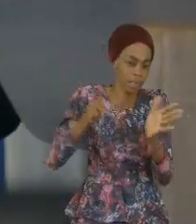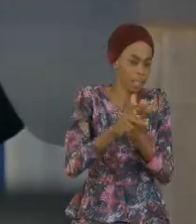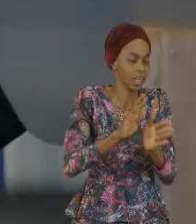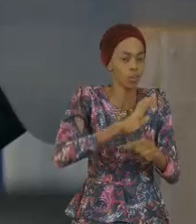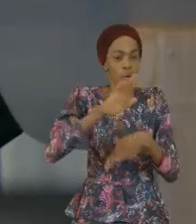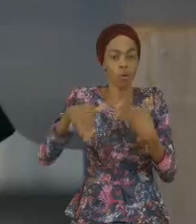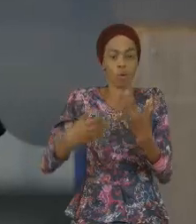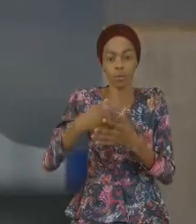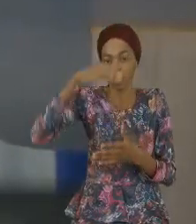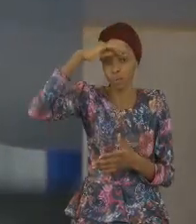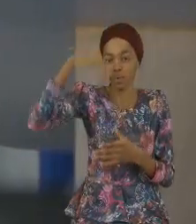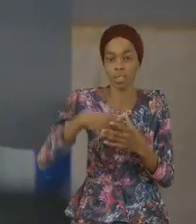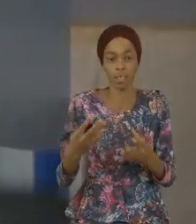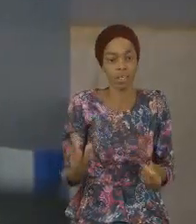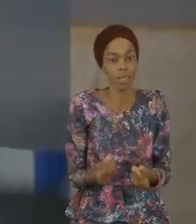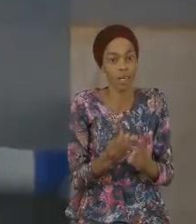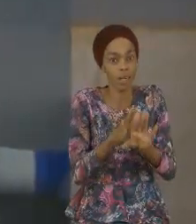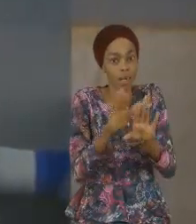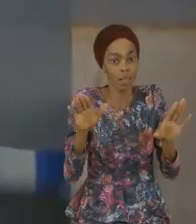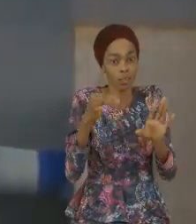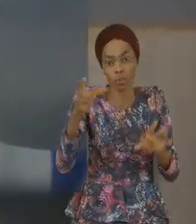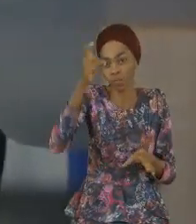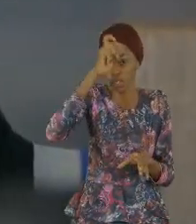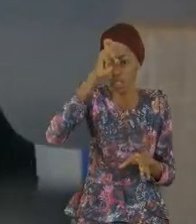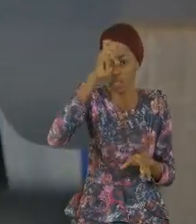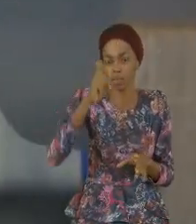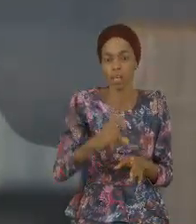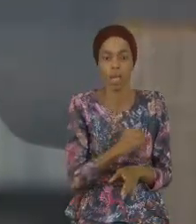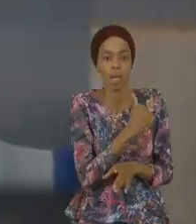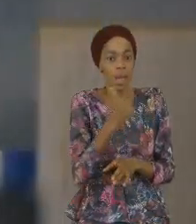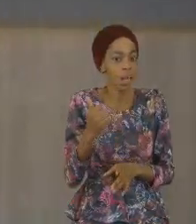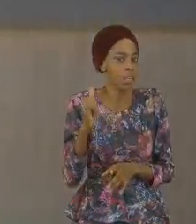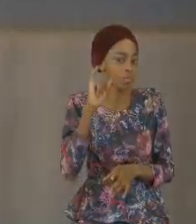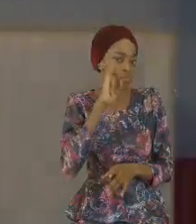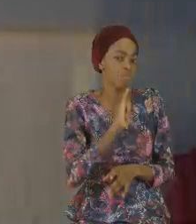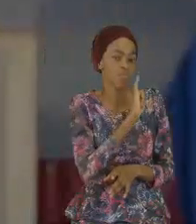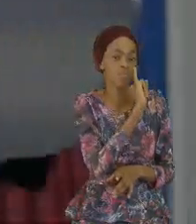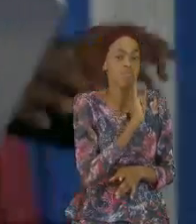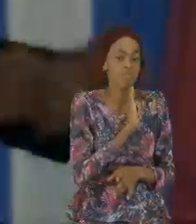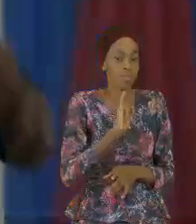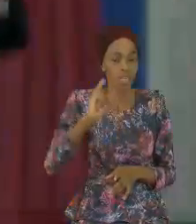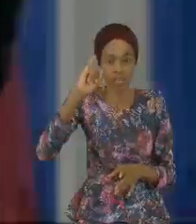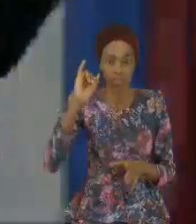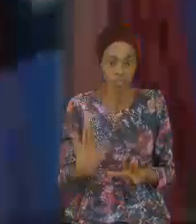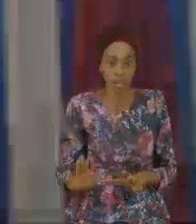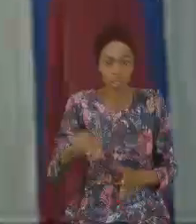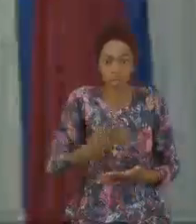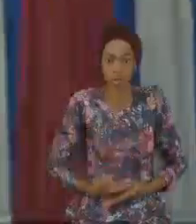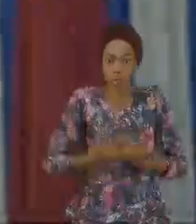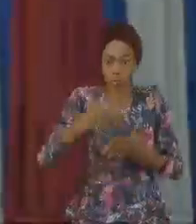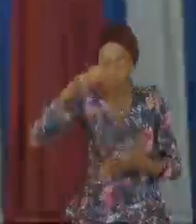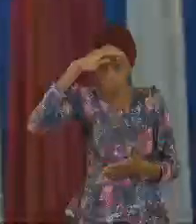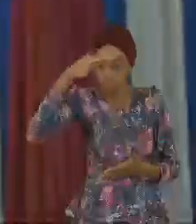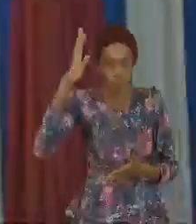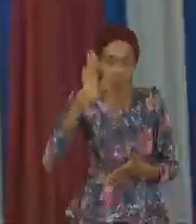boys in the land of Egypt. Any Israelite child born will be cast into